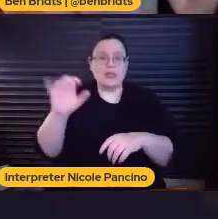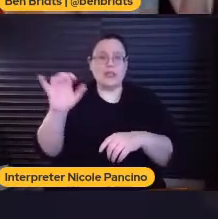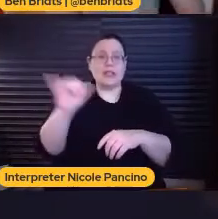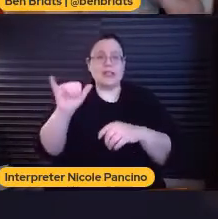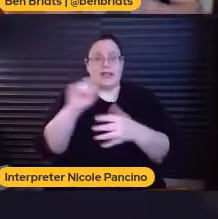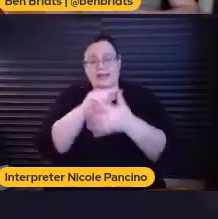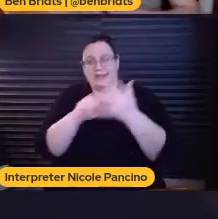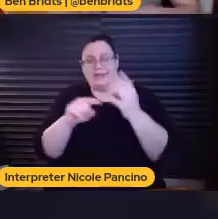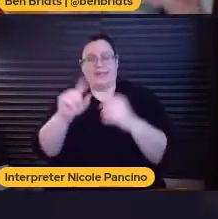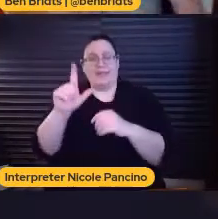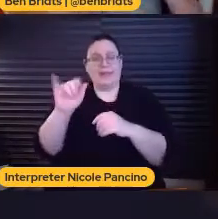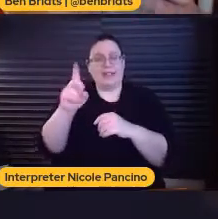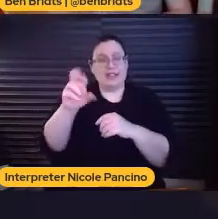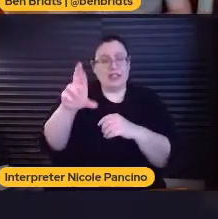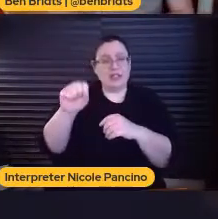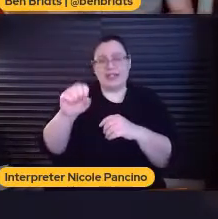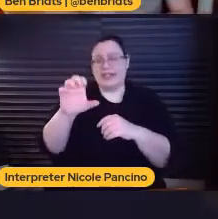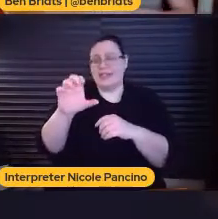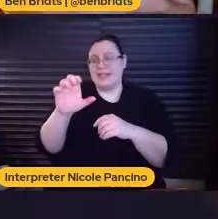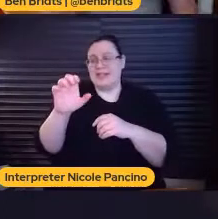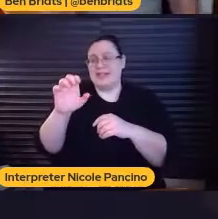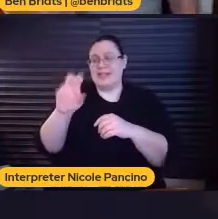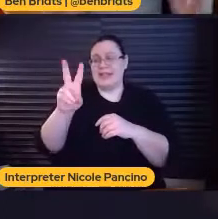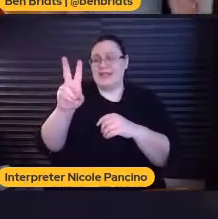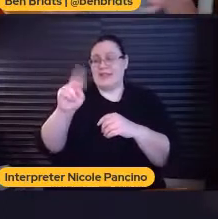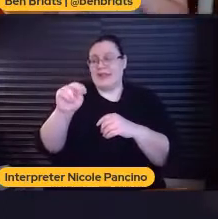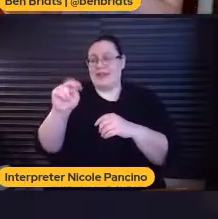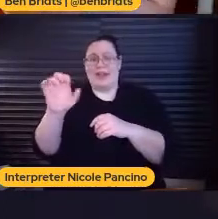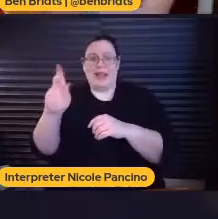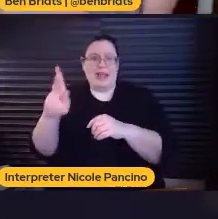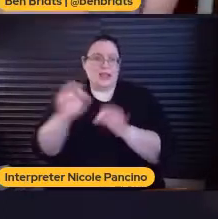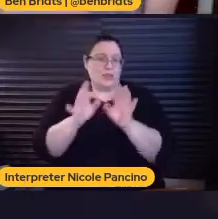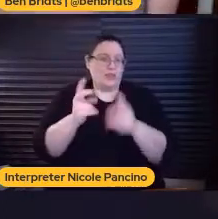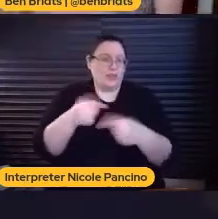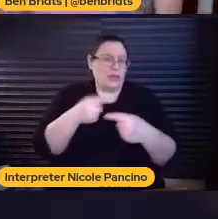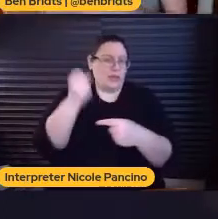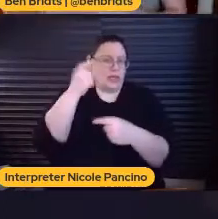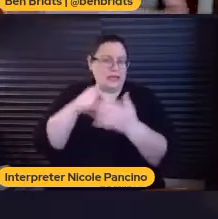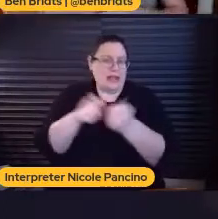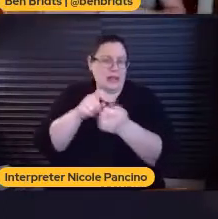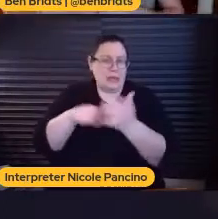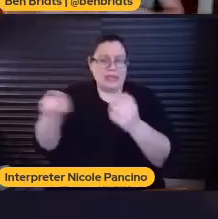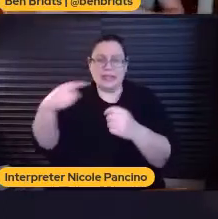CloudFormation linter, CFN guard, CFN nag, that can scan out the Synta templates.